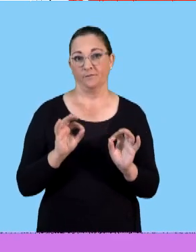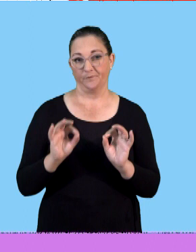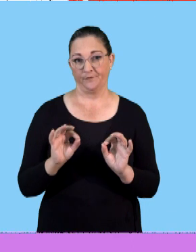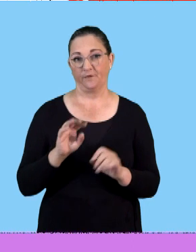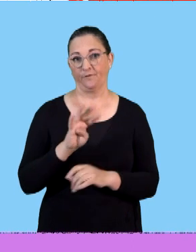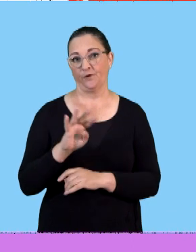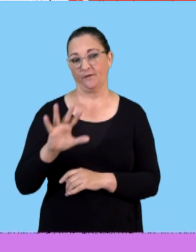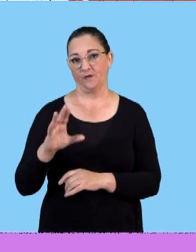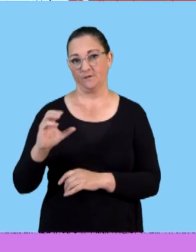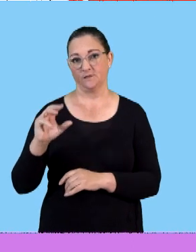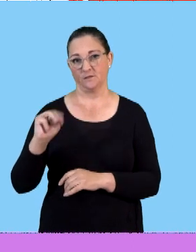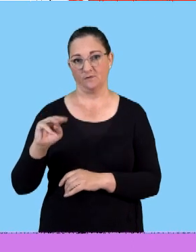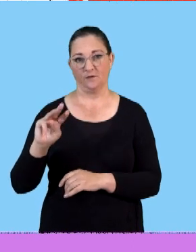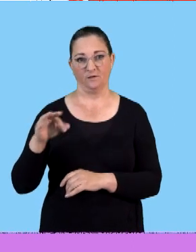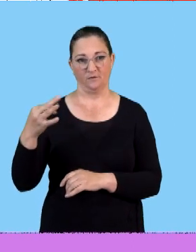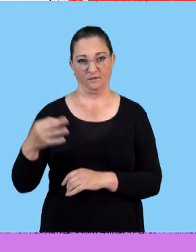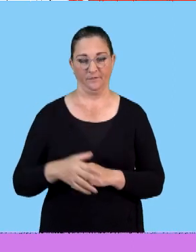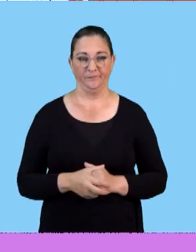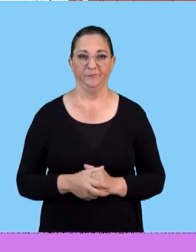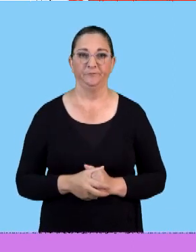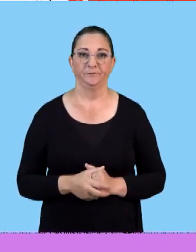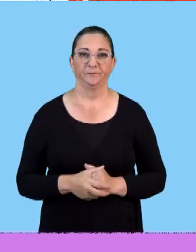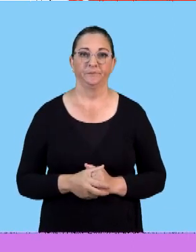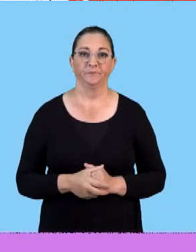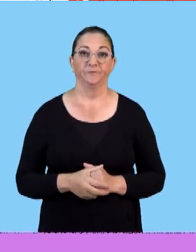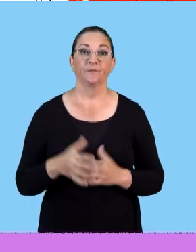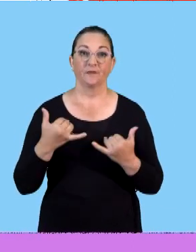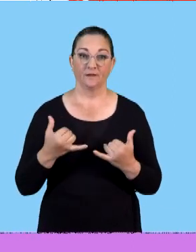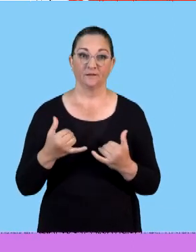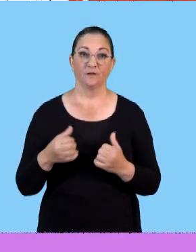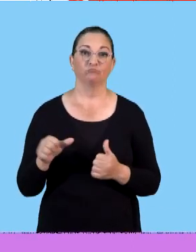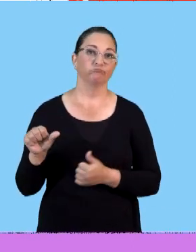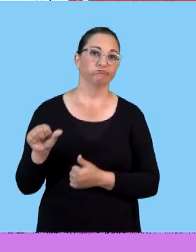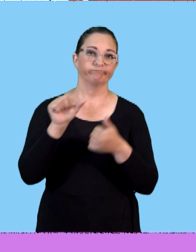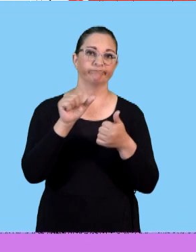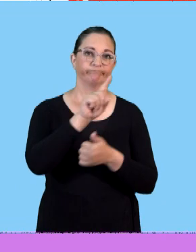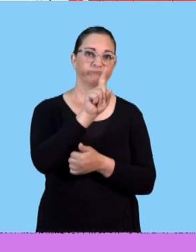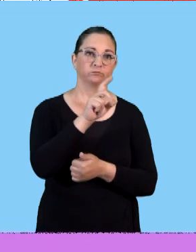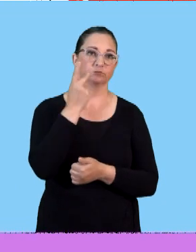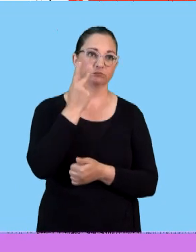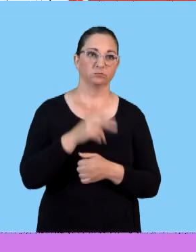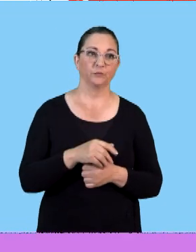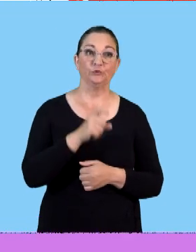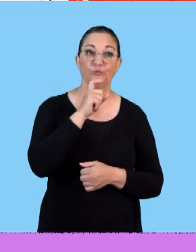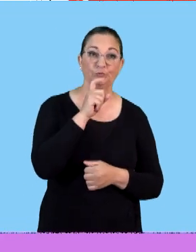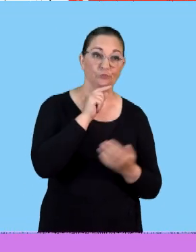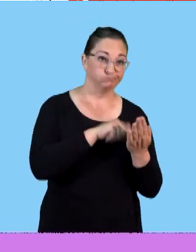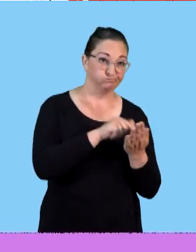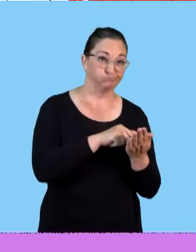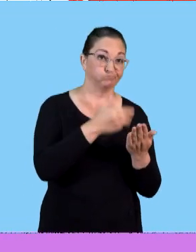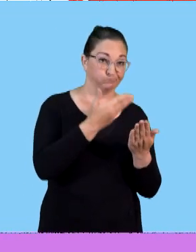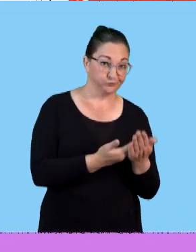centimeters, and I've ended with an answer of 45 cubic centimeters. Now we'll go back to the question. It